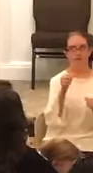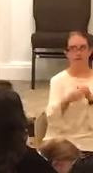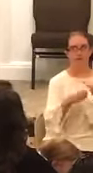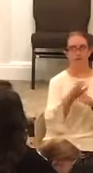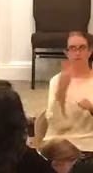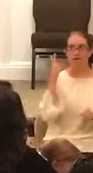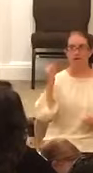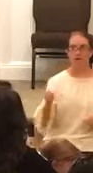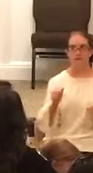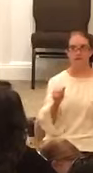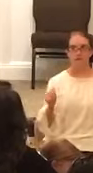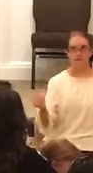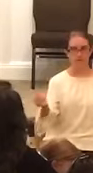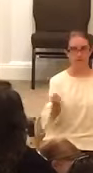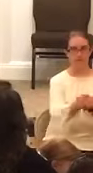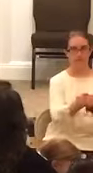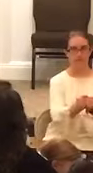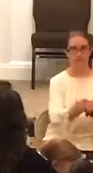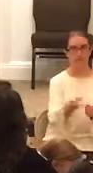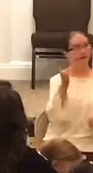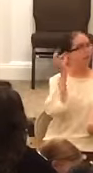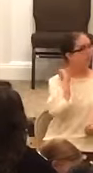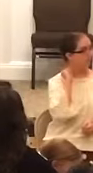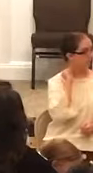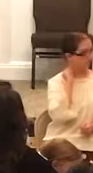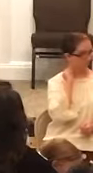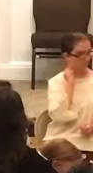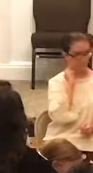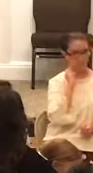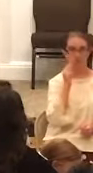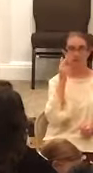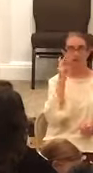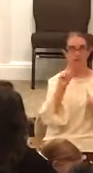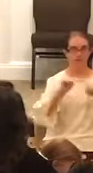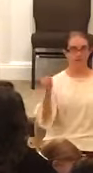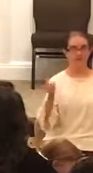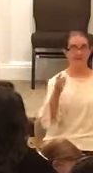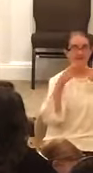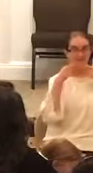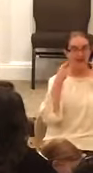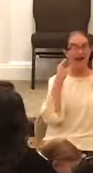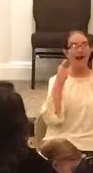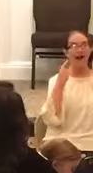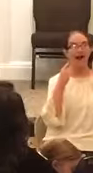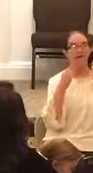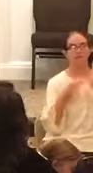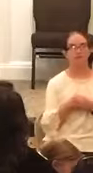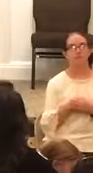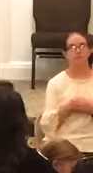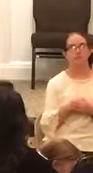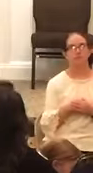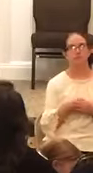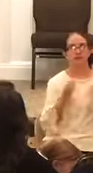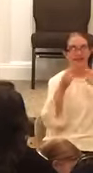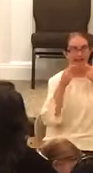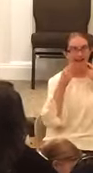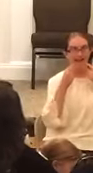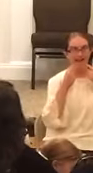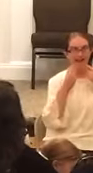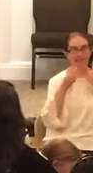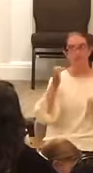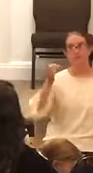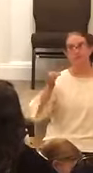of our high school reunions, and there he was. And he looked different. He smiled, and he wasn't, you know, usually when he's smiling, he's got a beer in